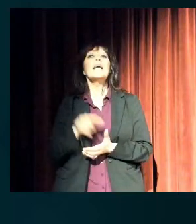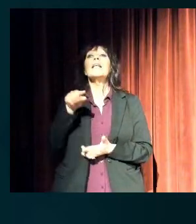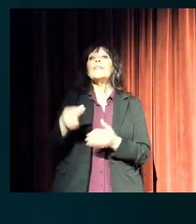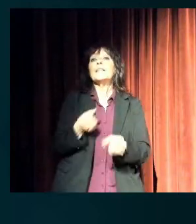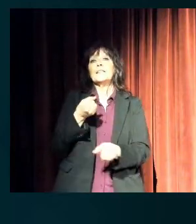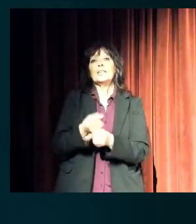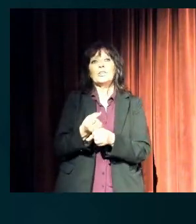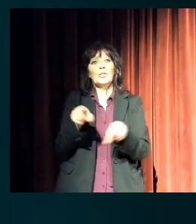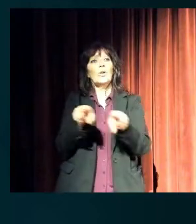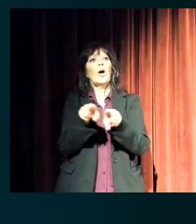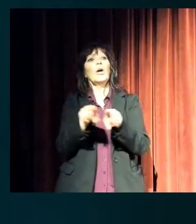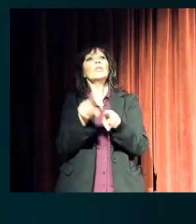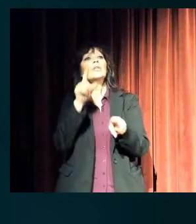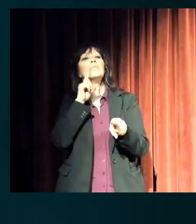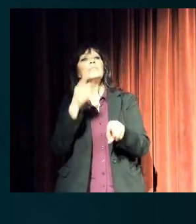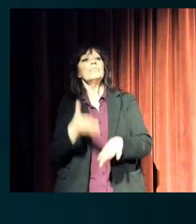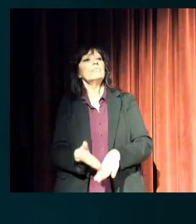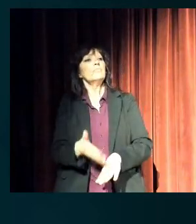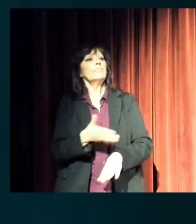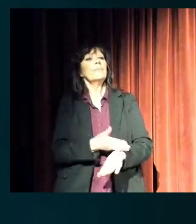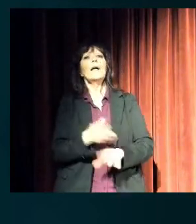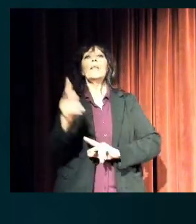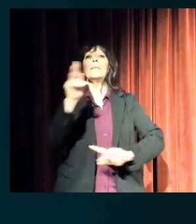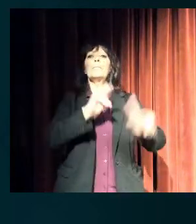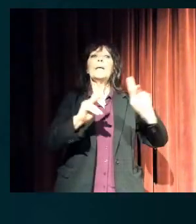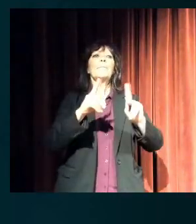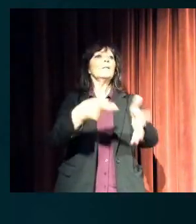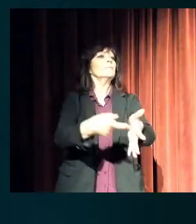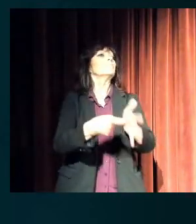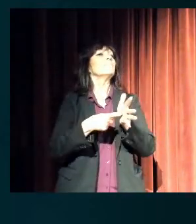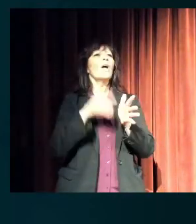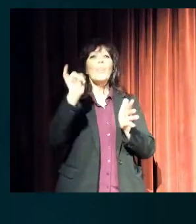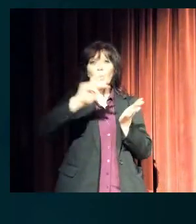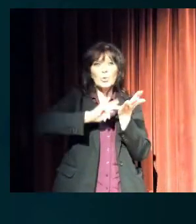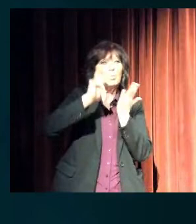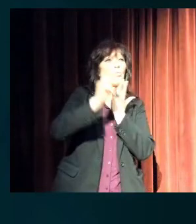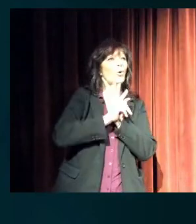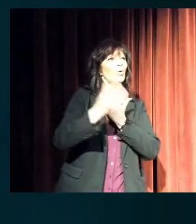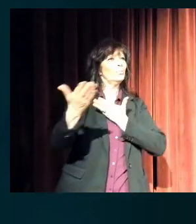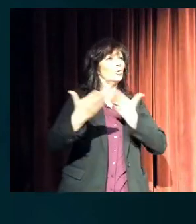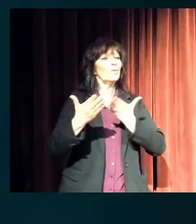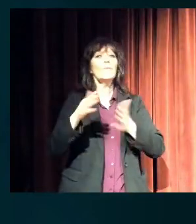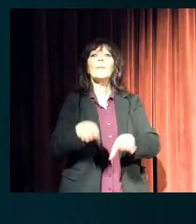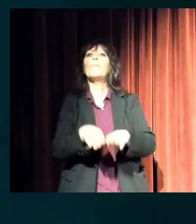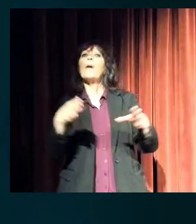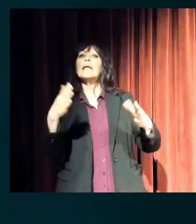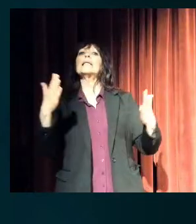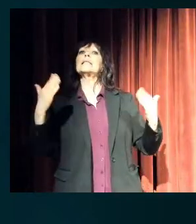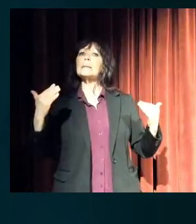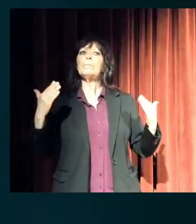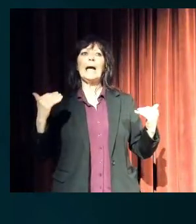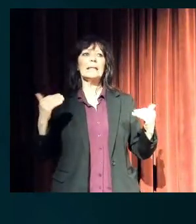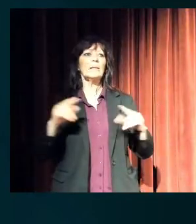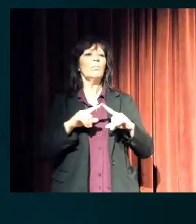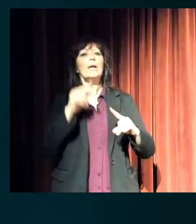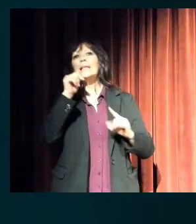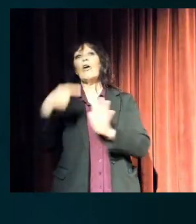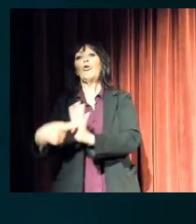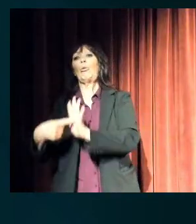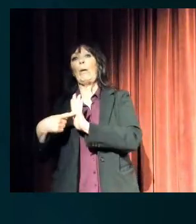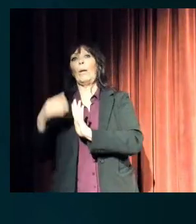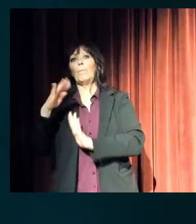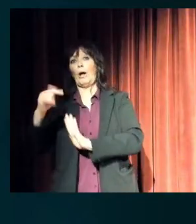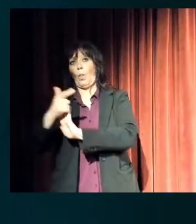This year, we will also be furthering our progress on the people's mandates, those programs and services that the public expects but aren't mandated by